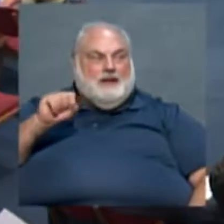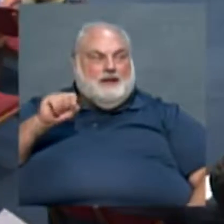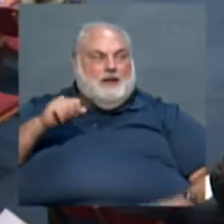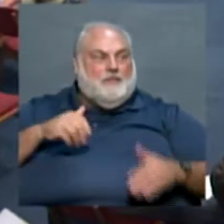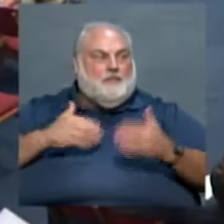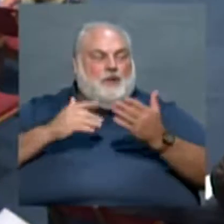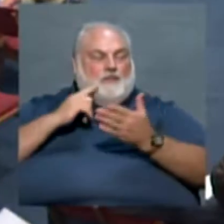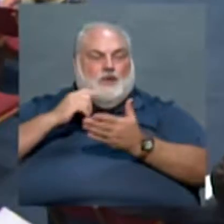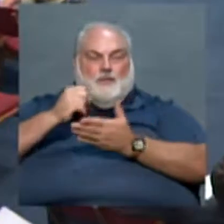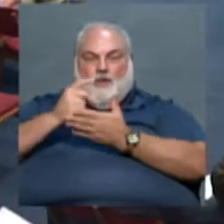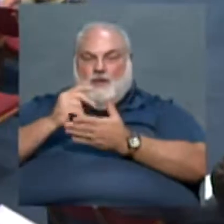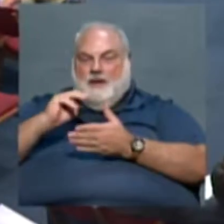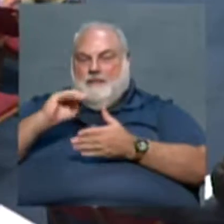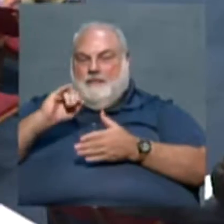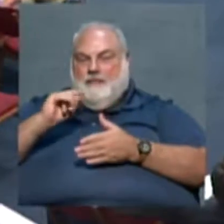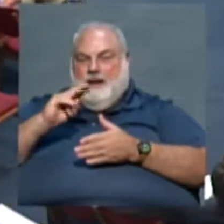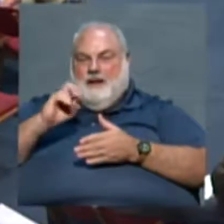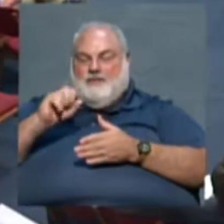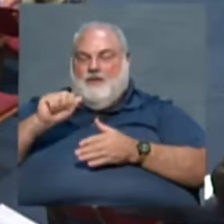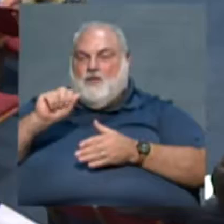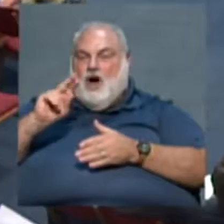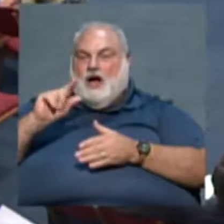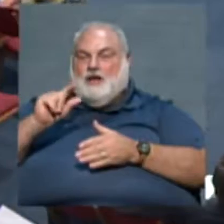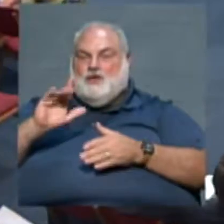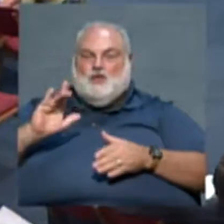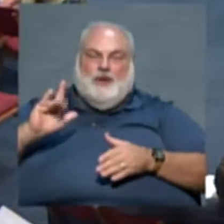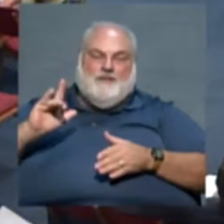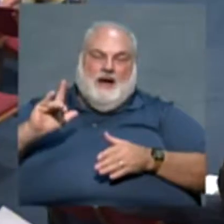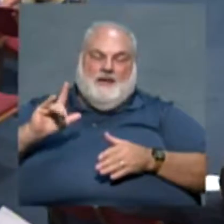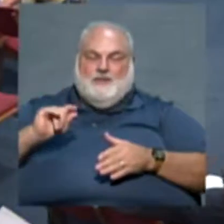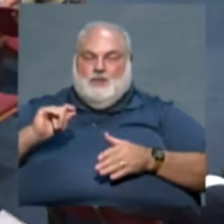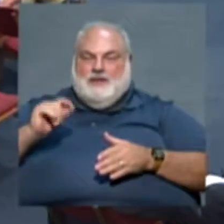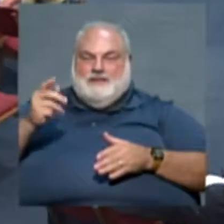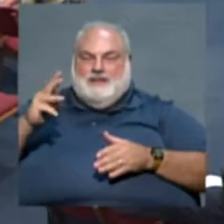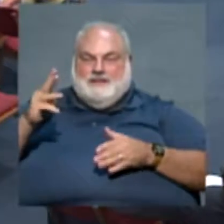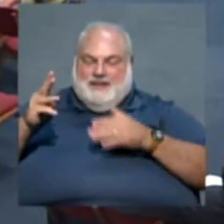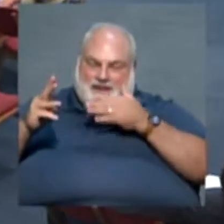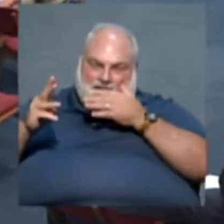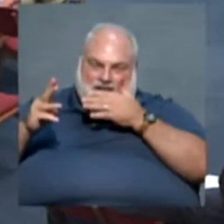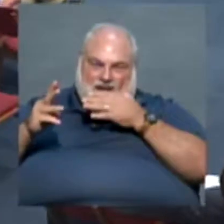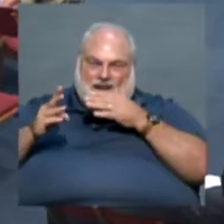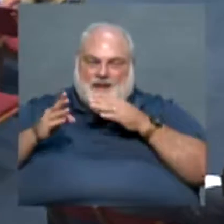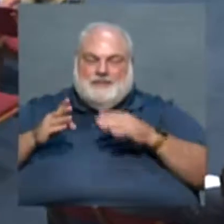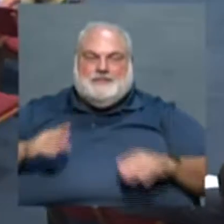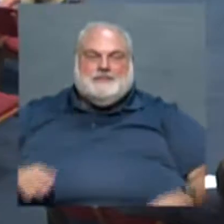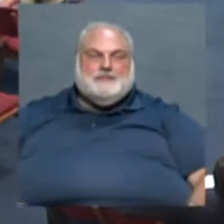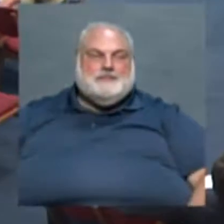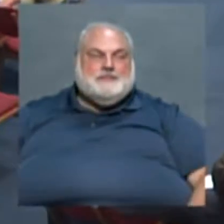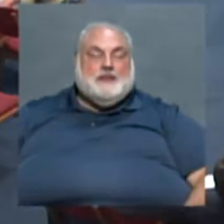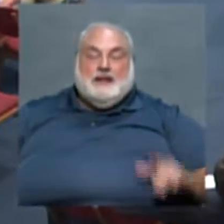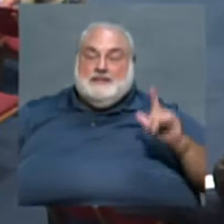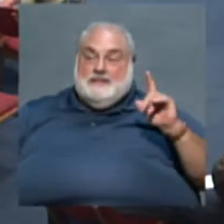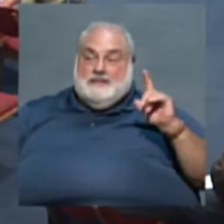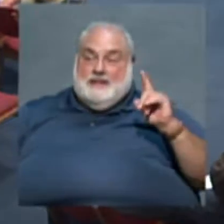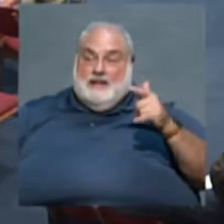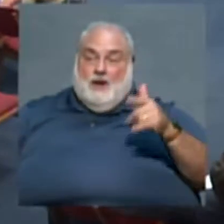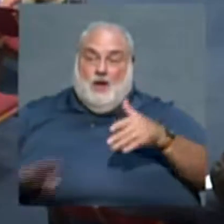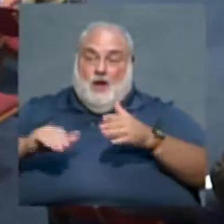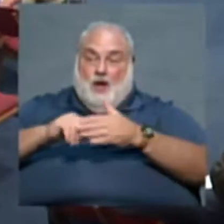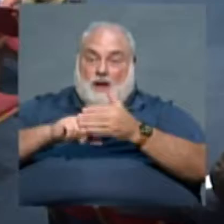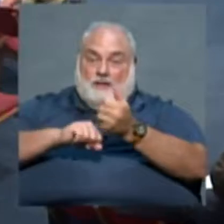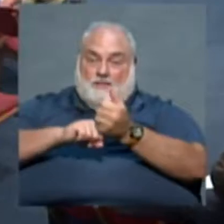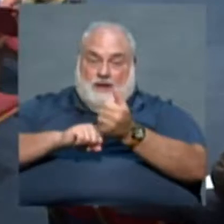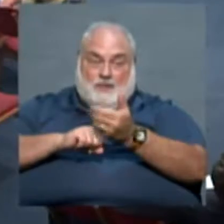Chair. I move for approval of the minutes of the August 25th, 2016 meeting of the Little Rock Planning Commission. All in